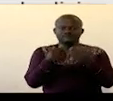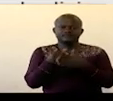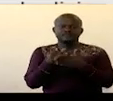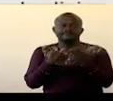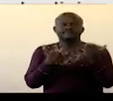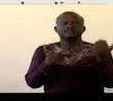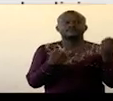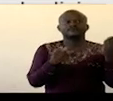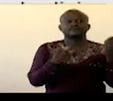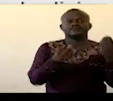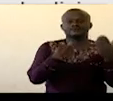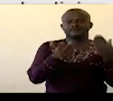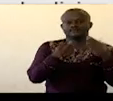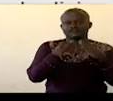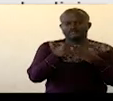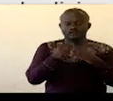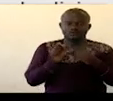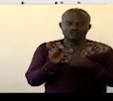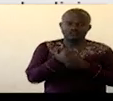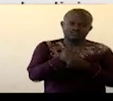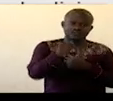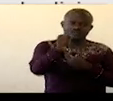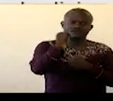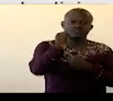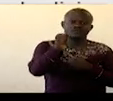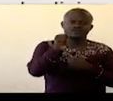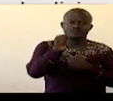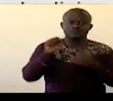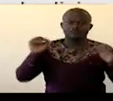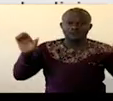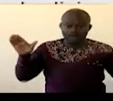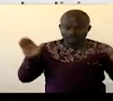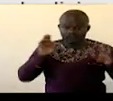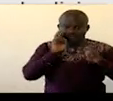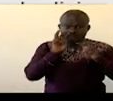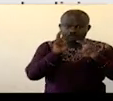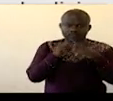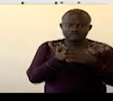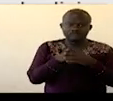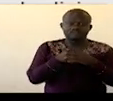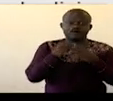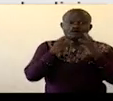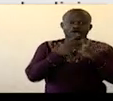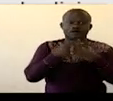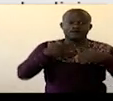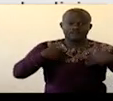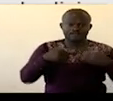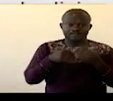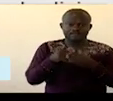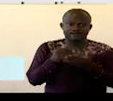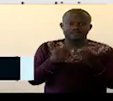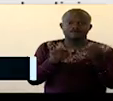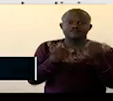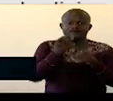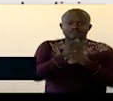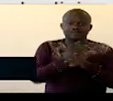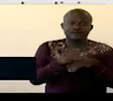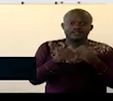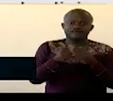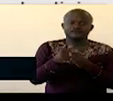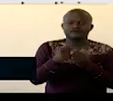include ecotourism, bird watching, wildlife, pet keeping, and